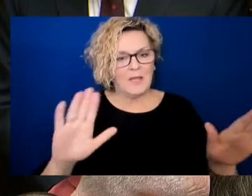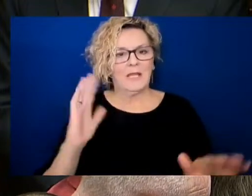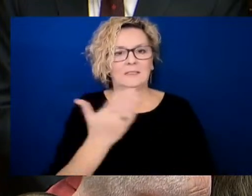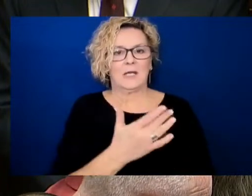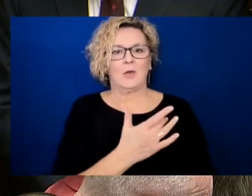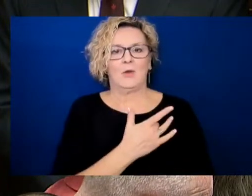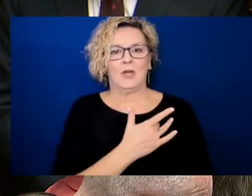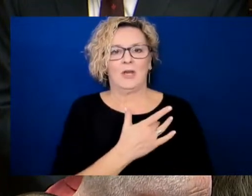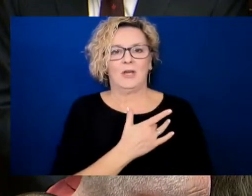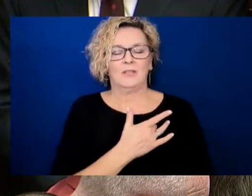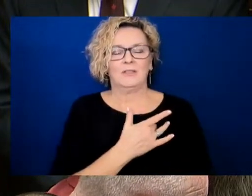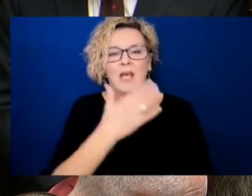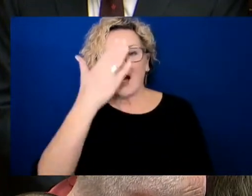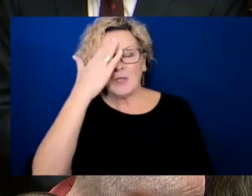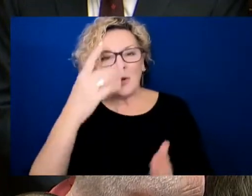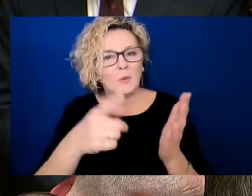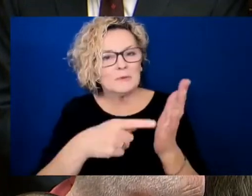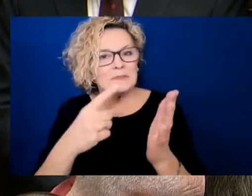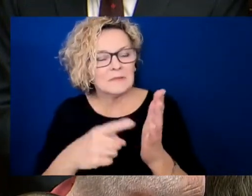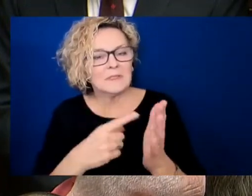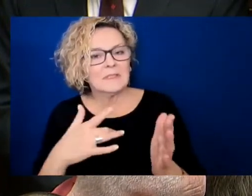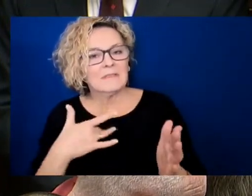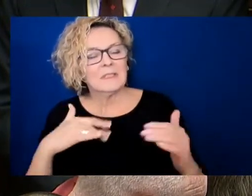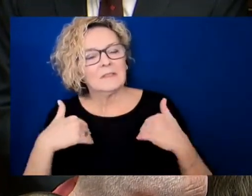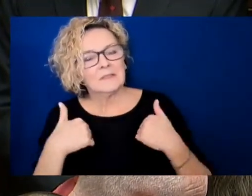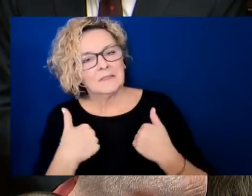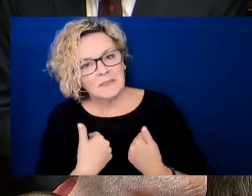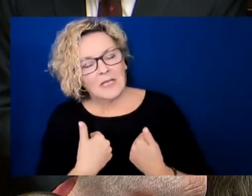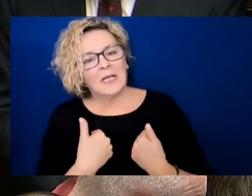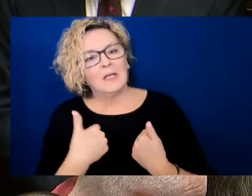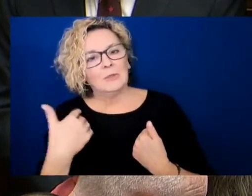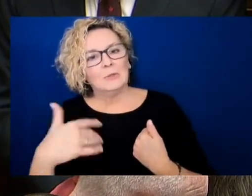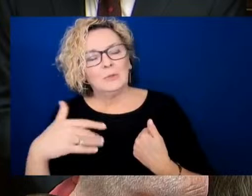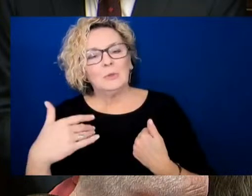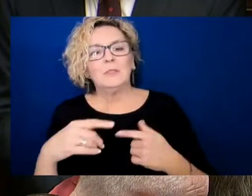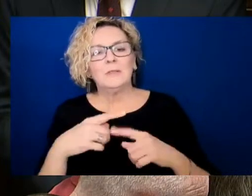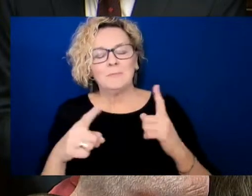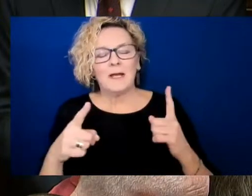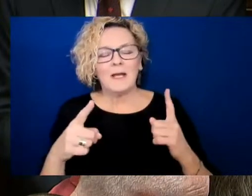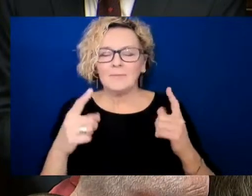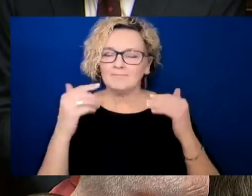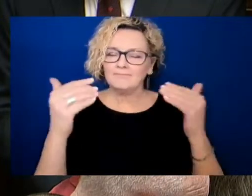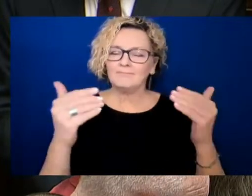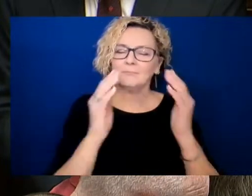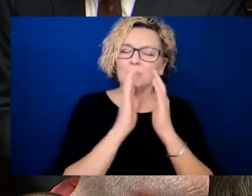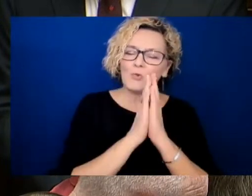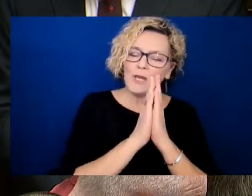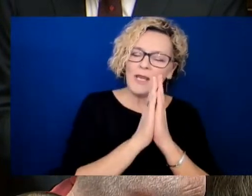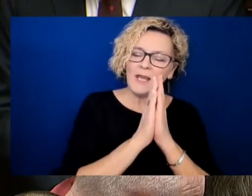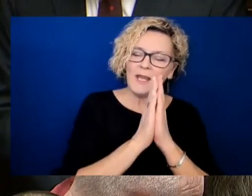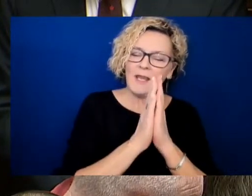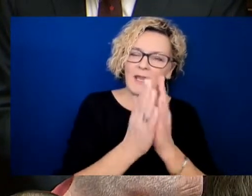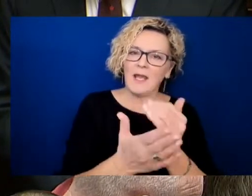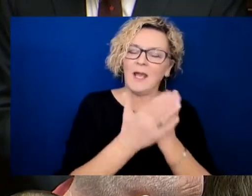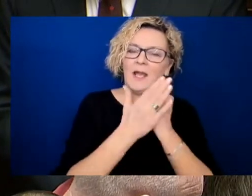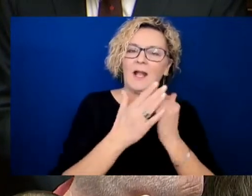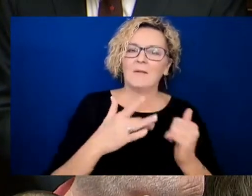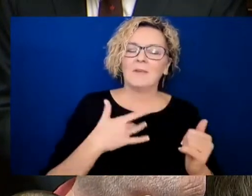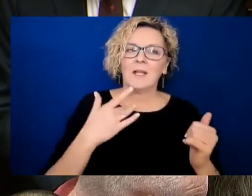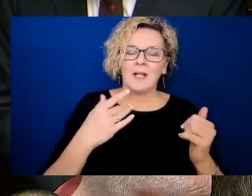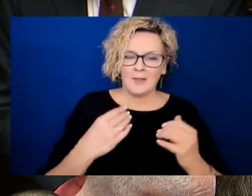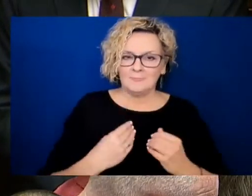but we pray and it uplifts the heaviness because we believe in what we put